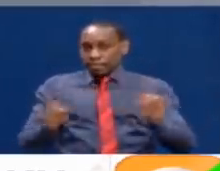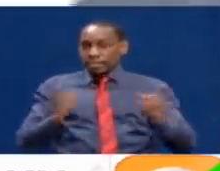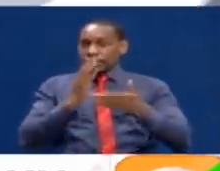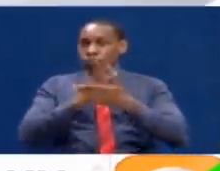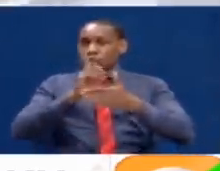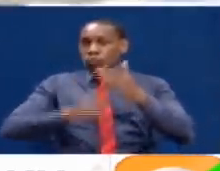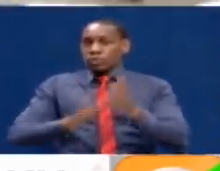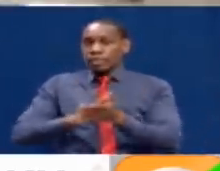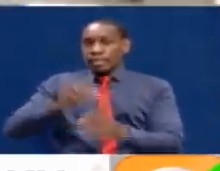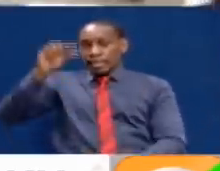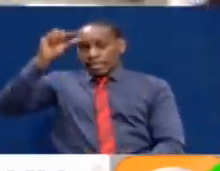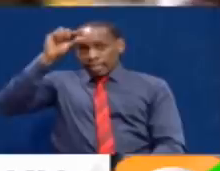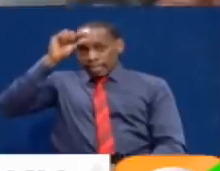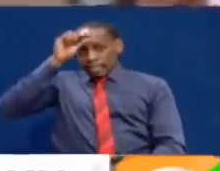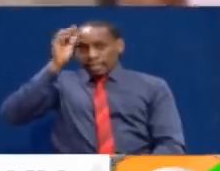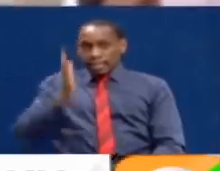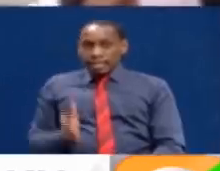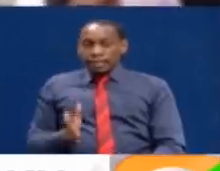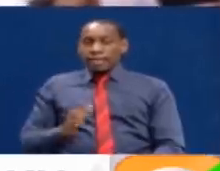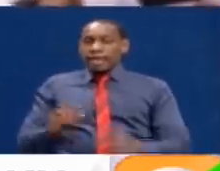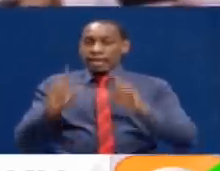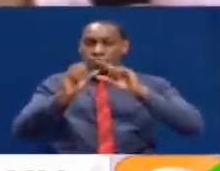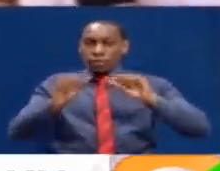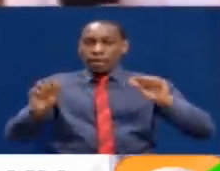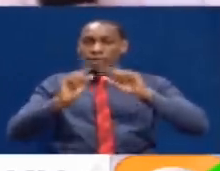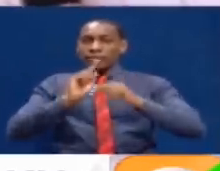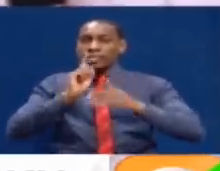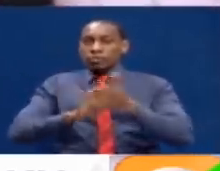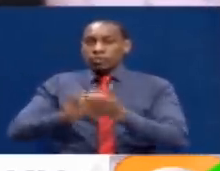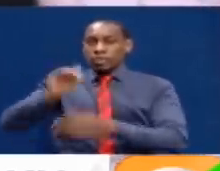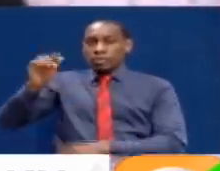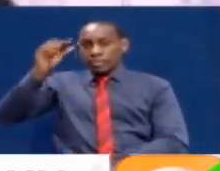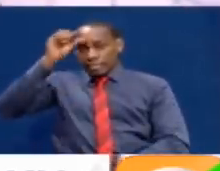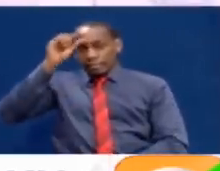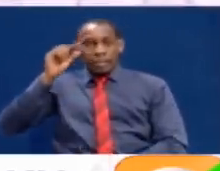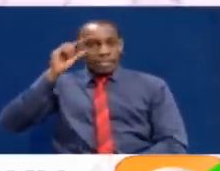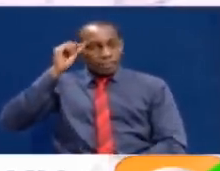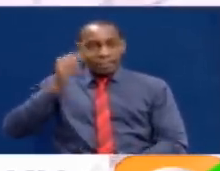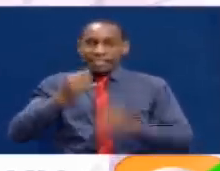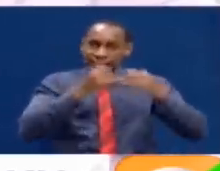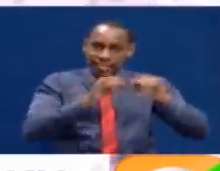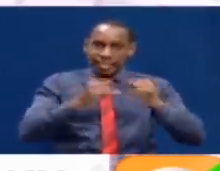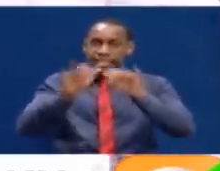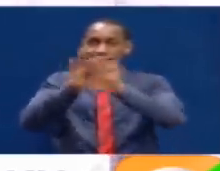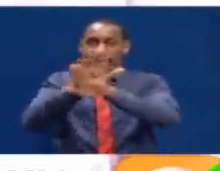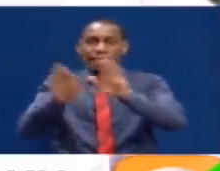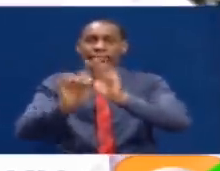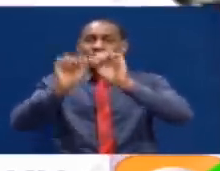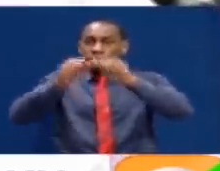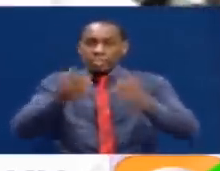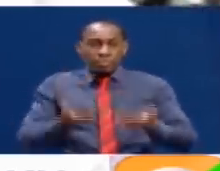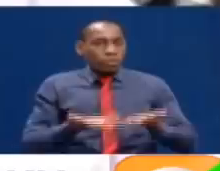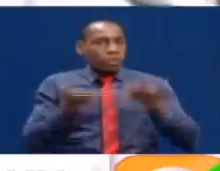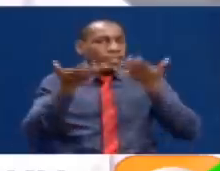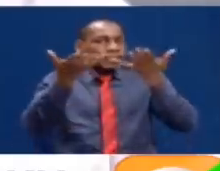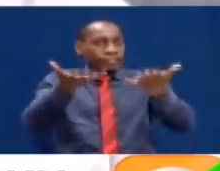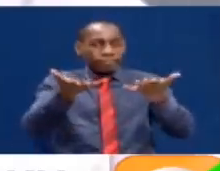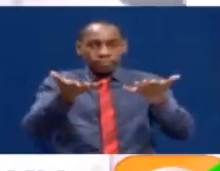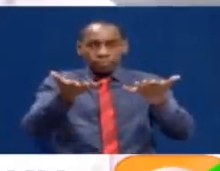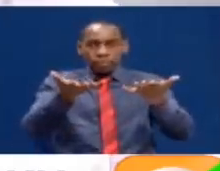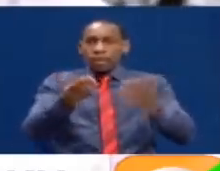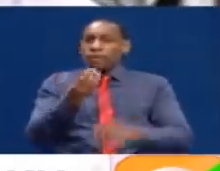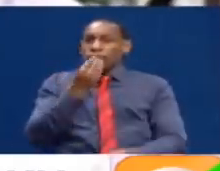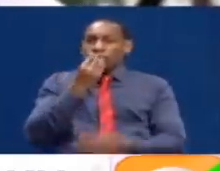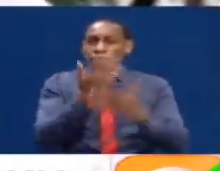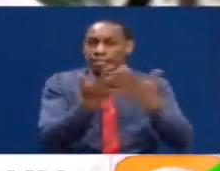course, the governor has said that the county government of Mombasa will try as much as possible to provide